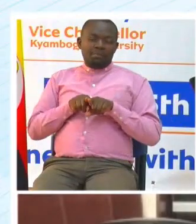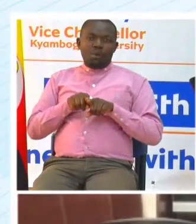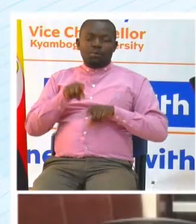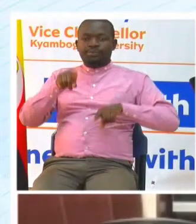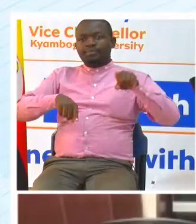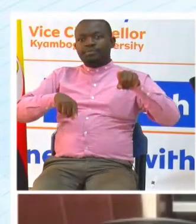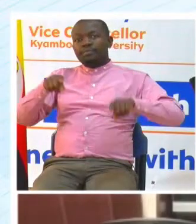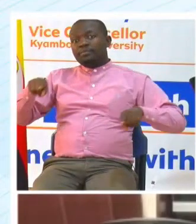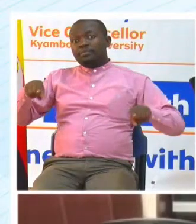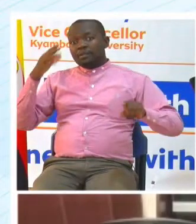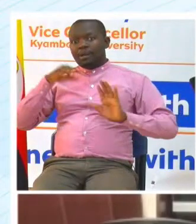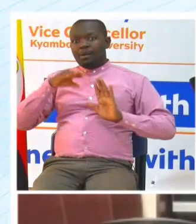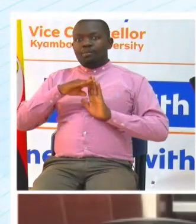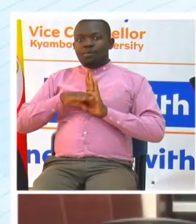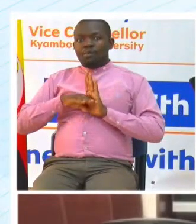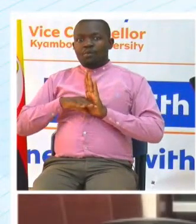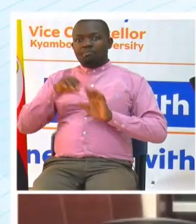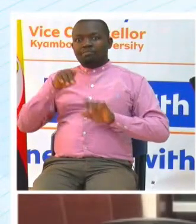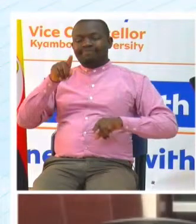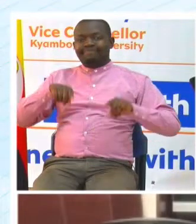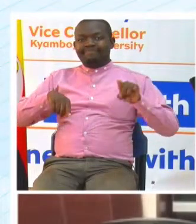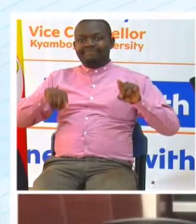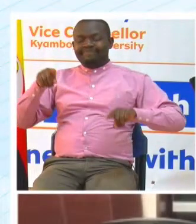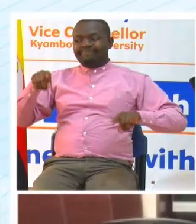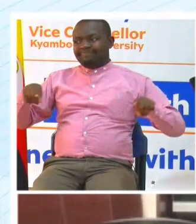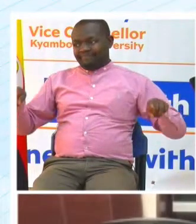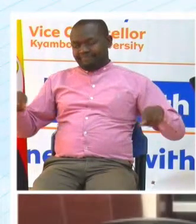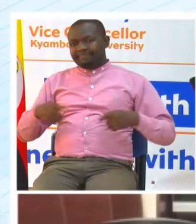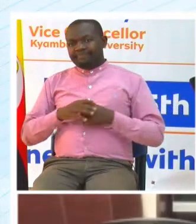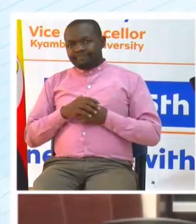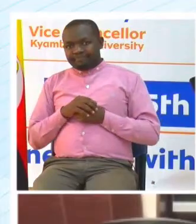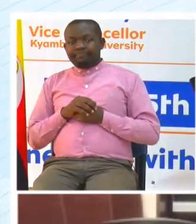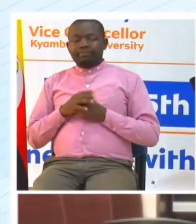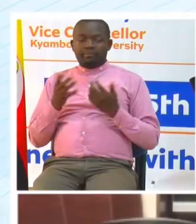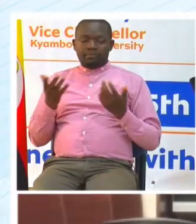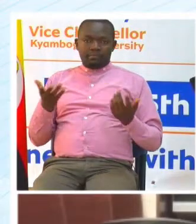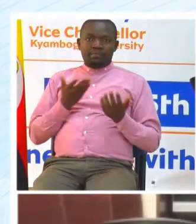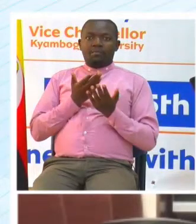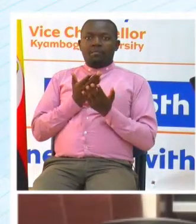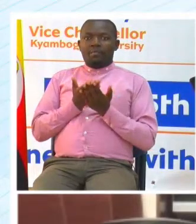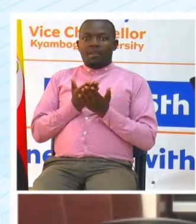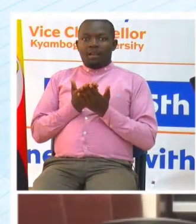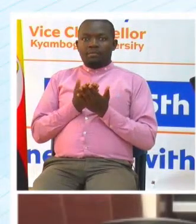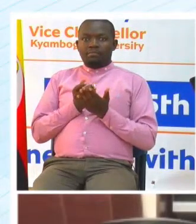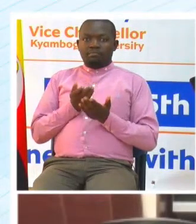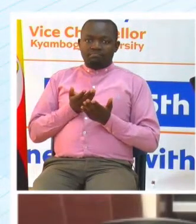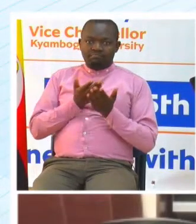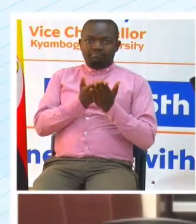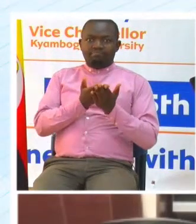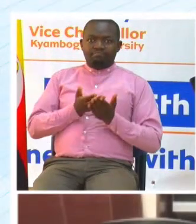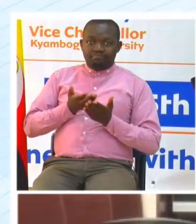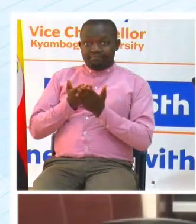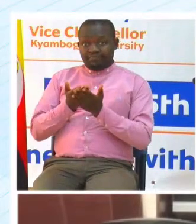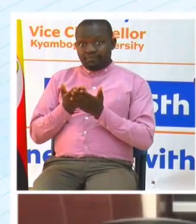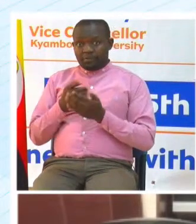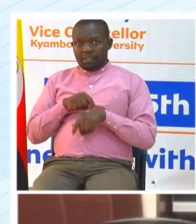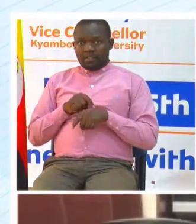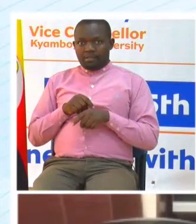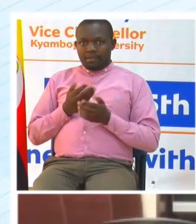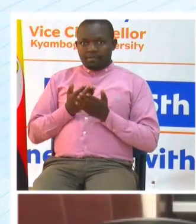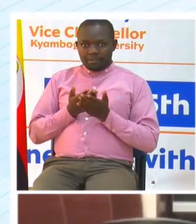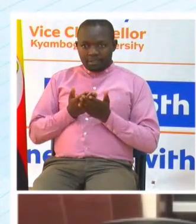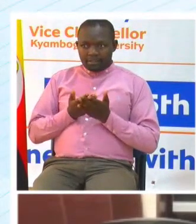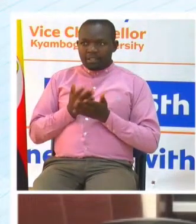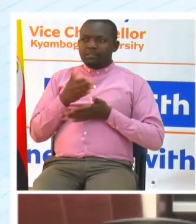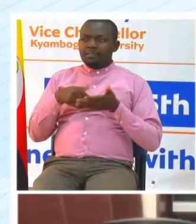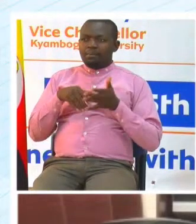program has a different deadline. Then you submit your application. But then after submitting your application, some programs